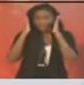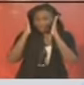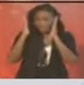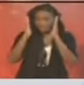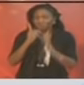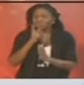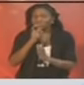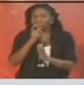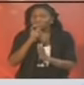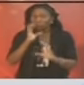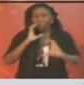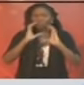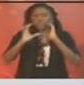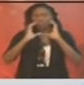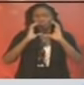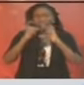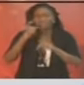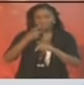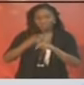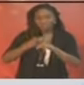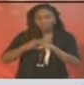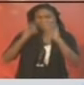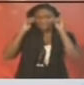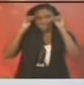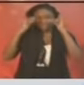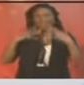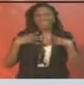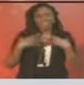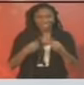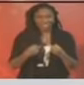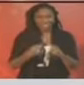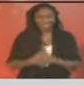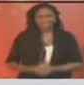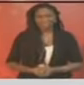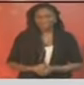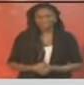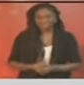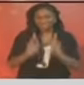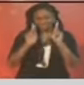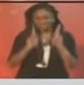Corporate Communications at the Ministry of Health, Candice Alcantara.